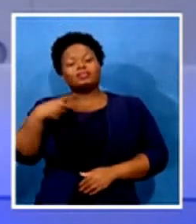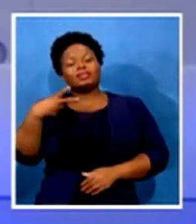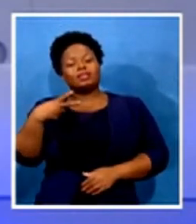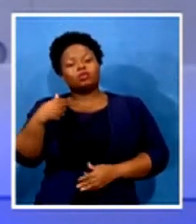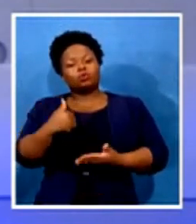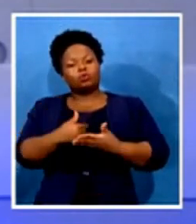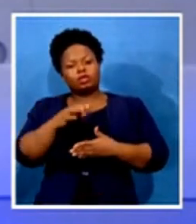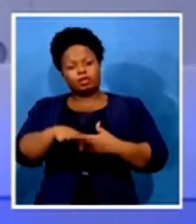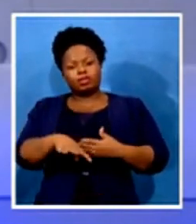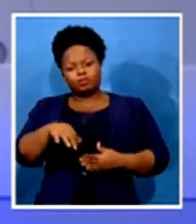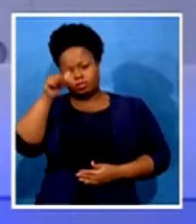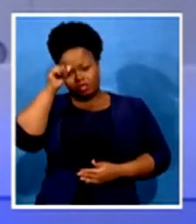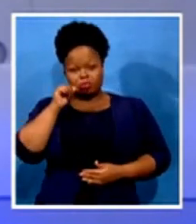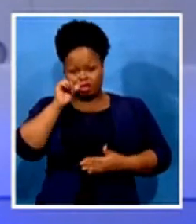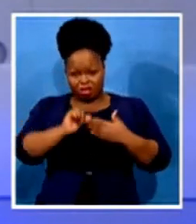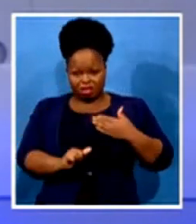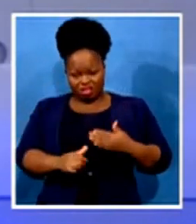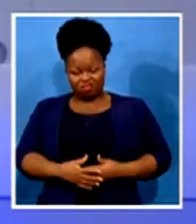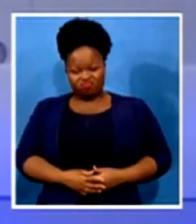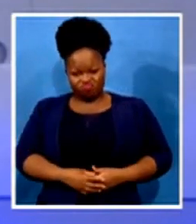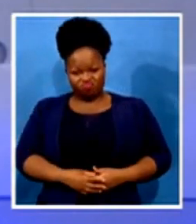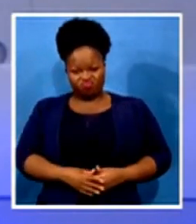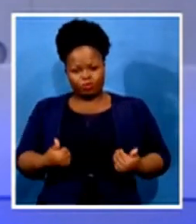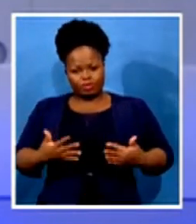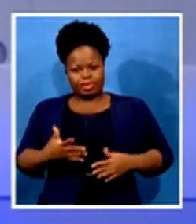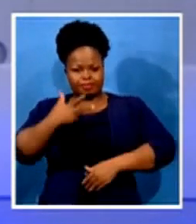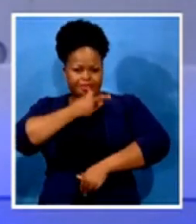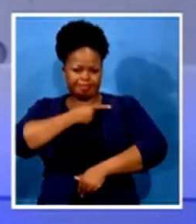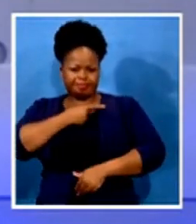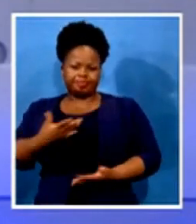long it's going to start, or take rather, for us to even start the process of inoculation.